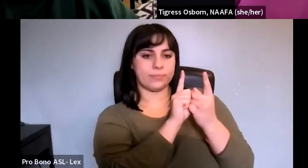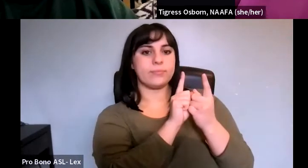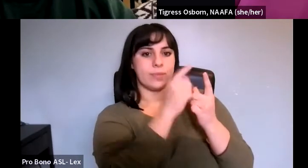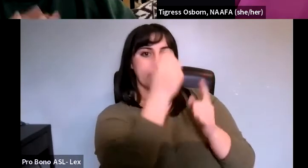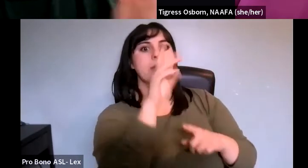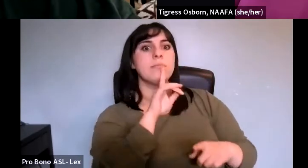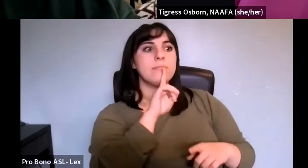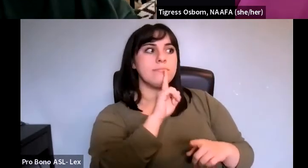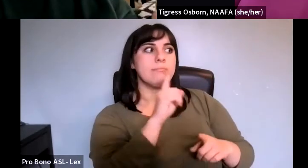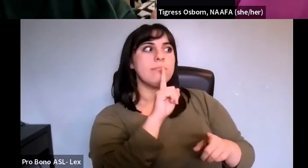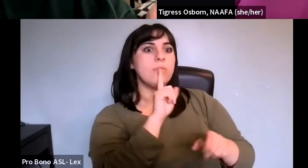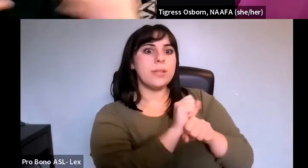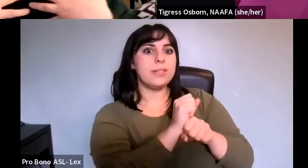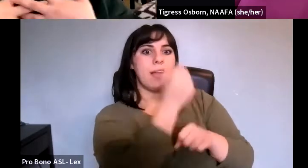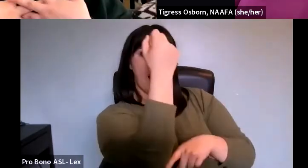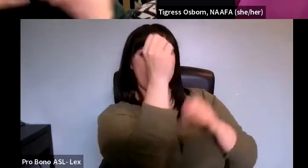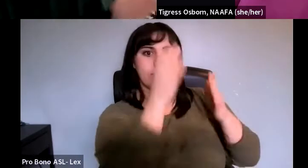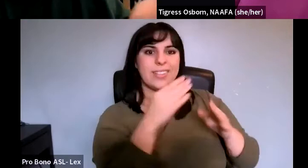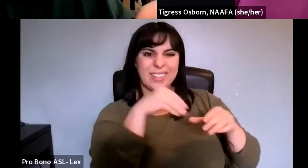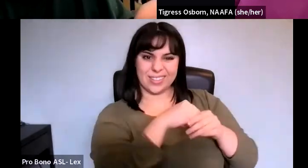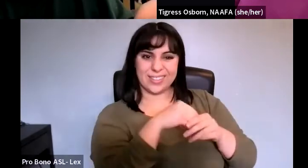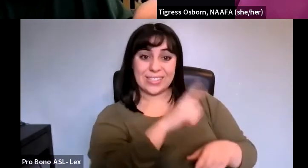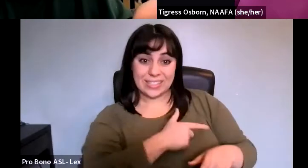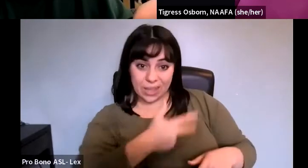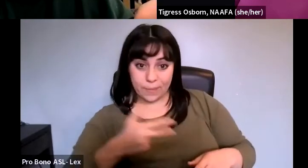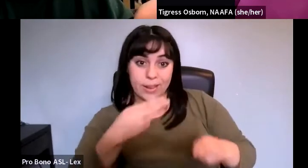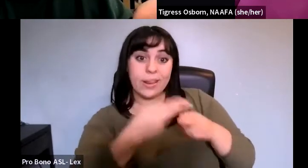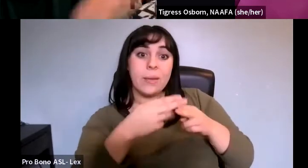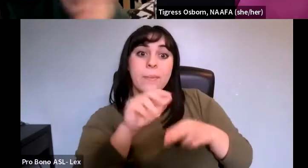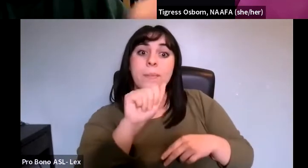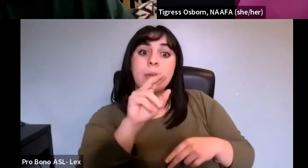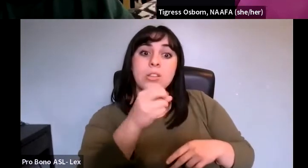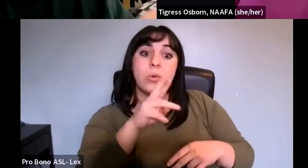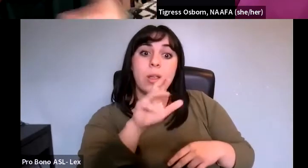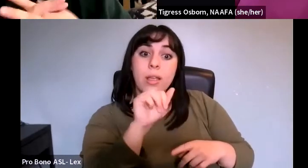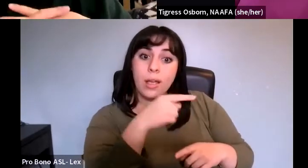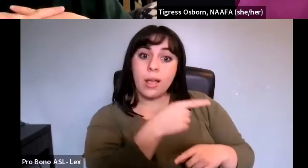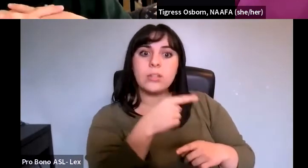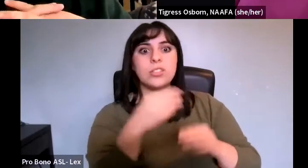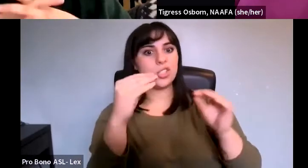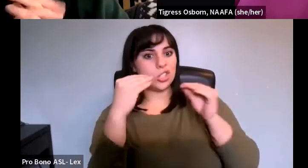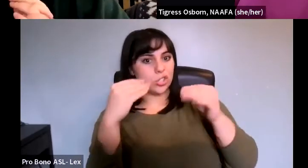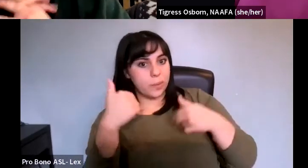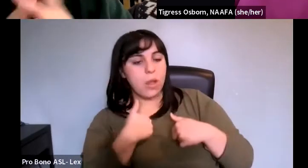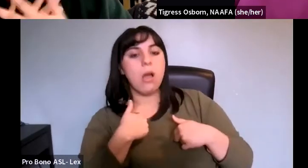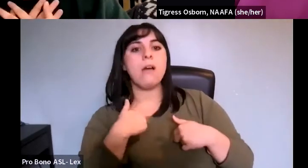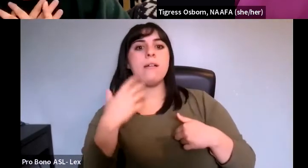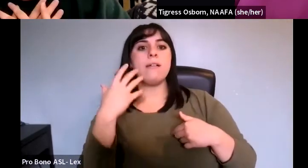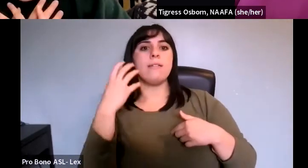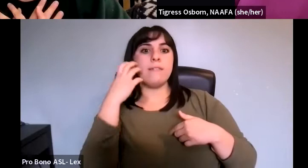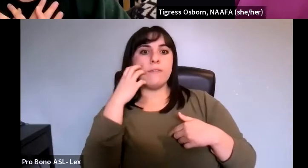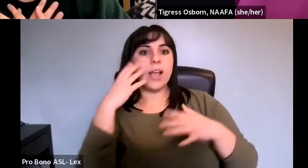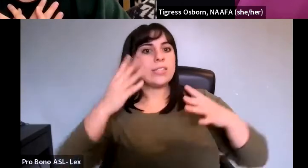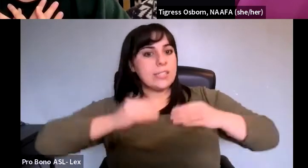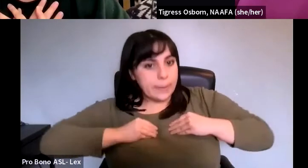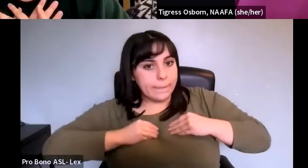she showed me this world. She told me about fat acceptance and fat liberation. And I'm kind of grateful